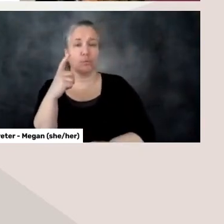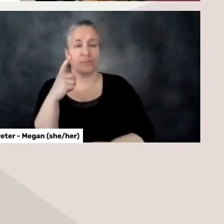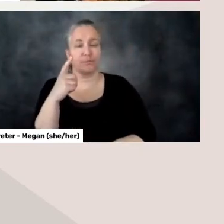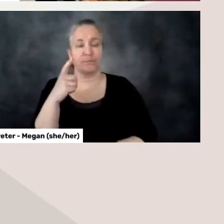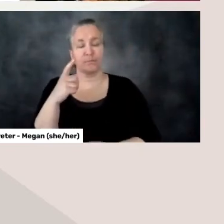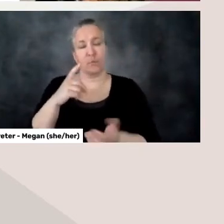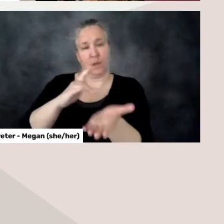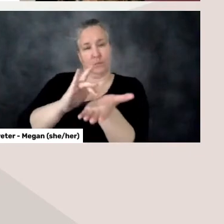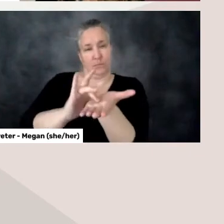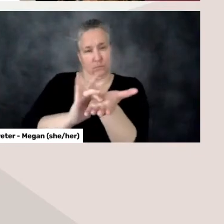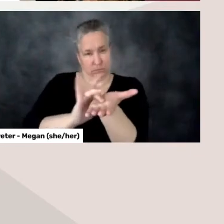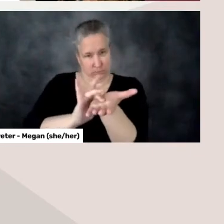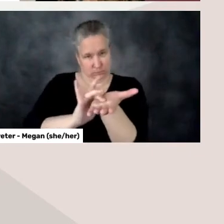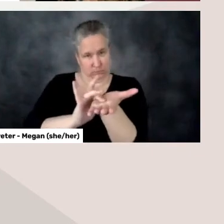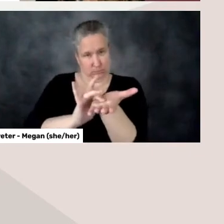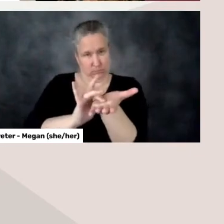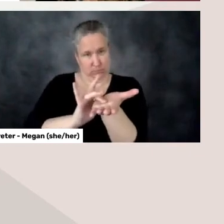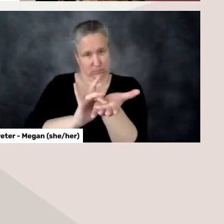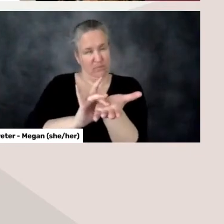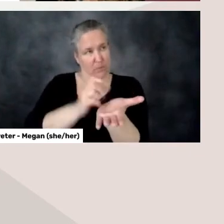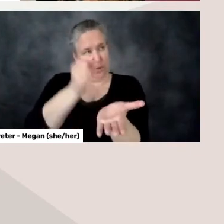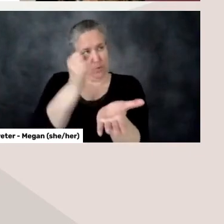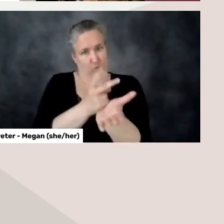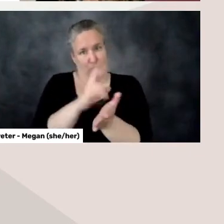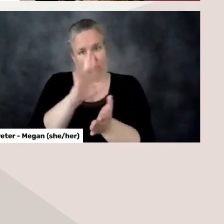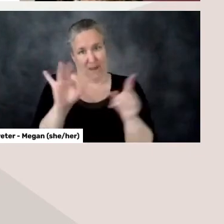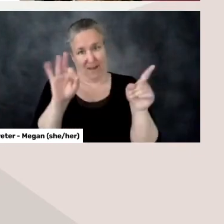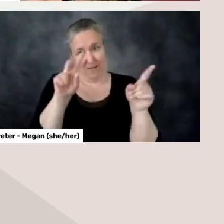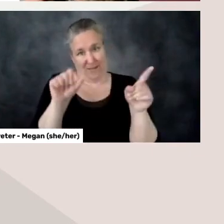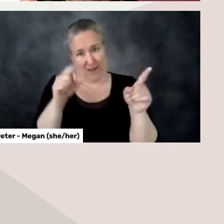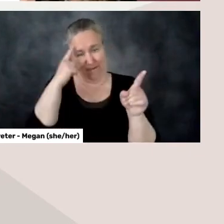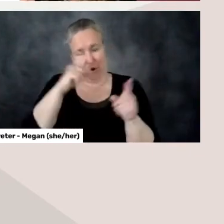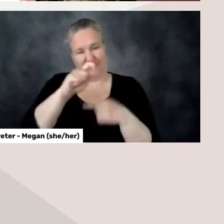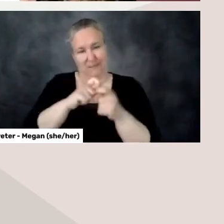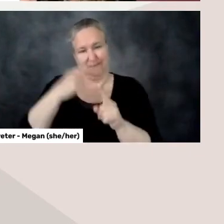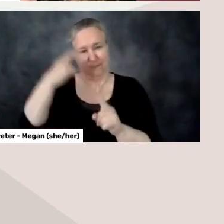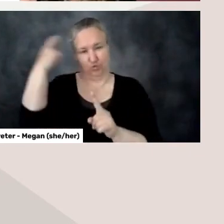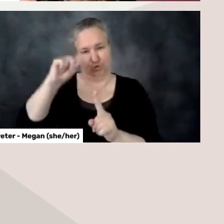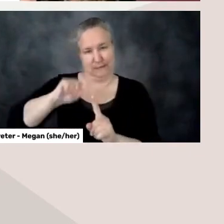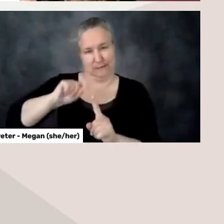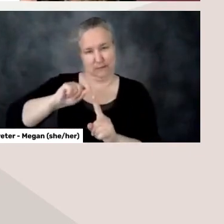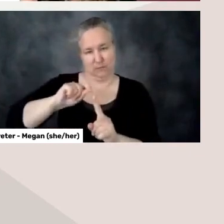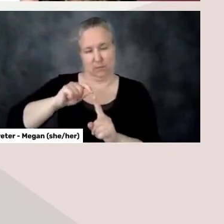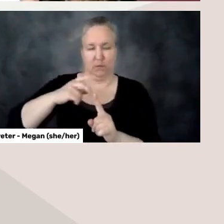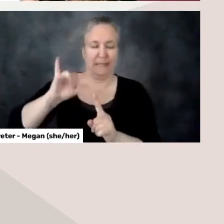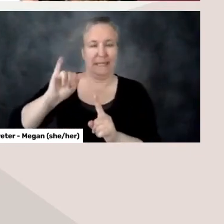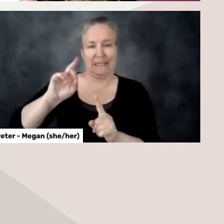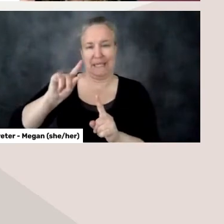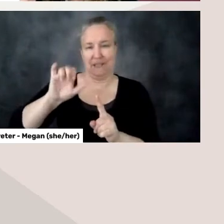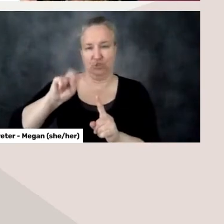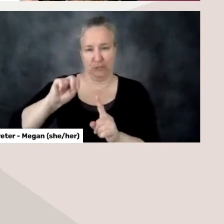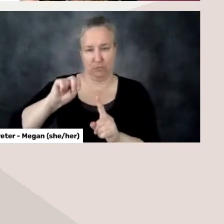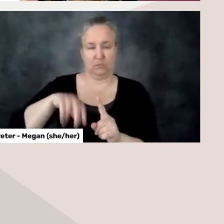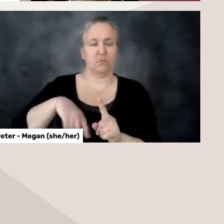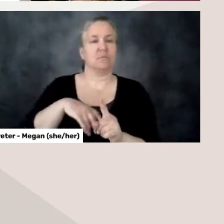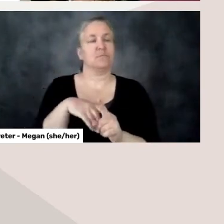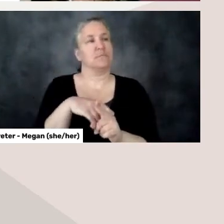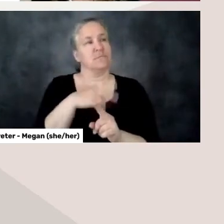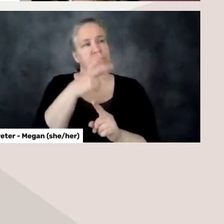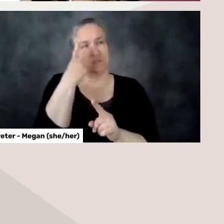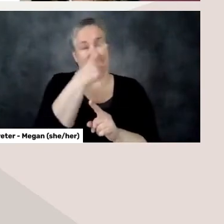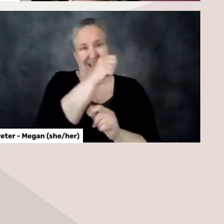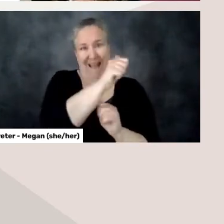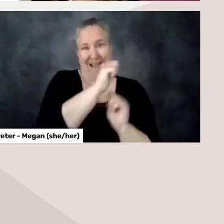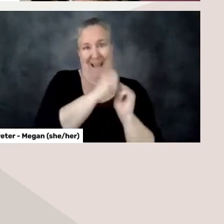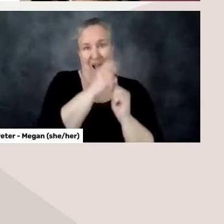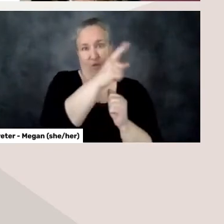medication is approved by the FDA for a very specific indication. And if you look at how the FDA words the